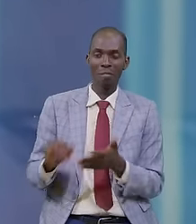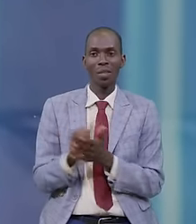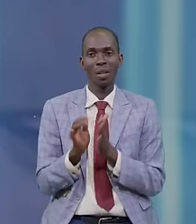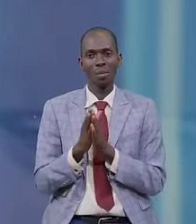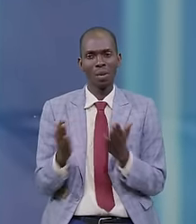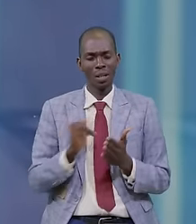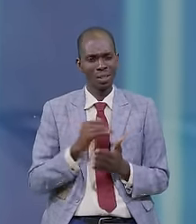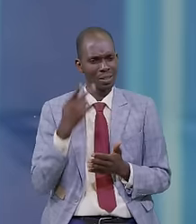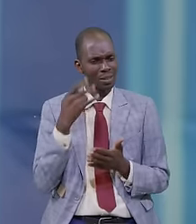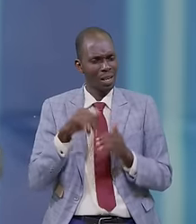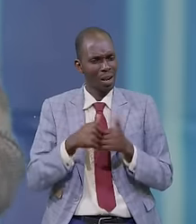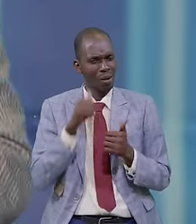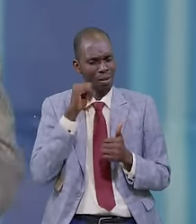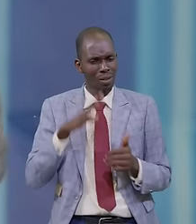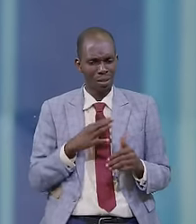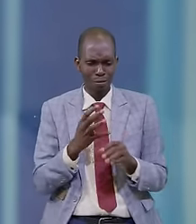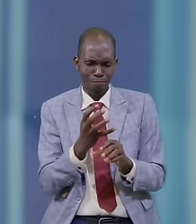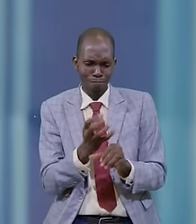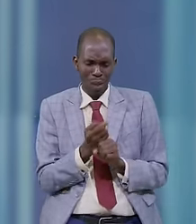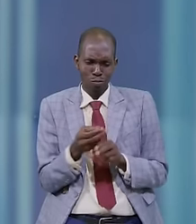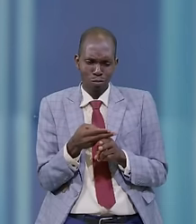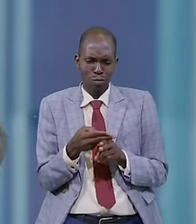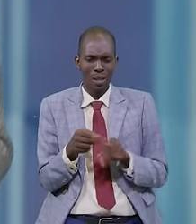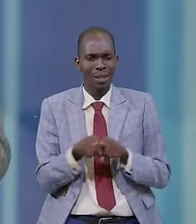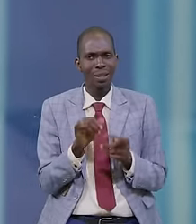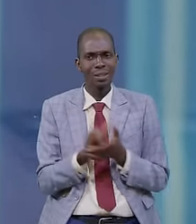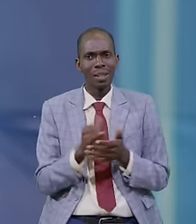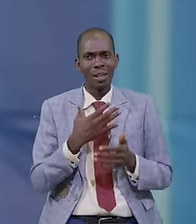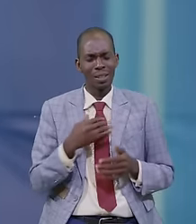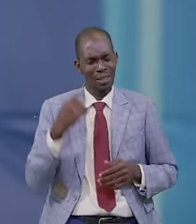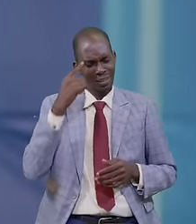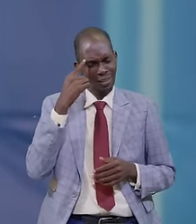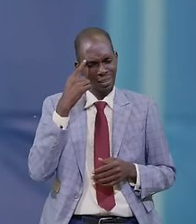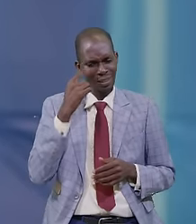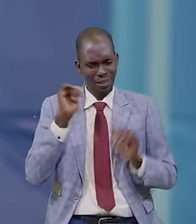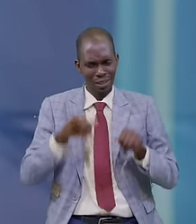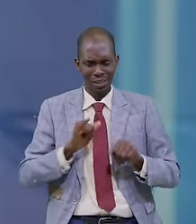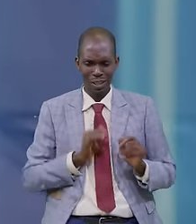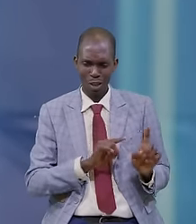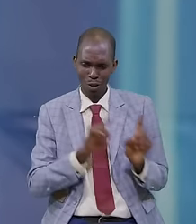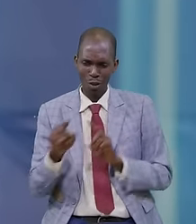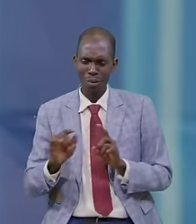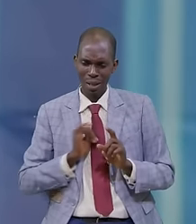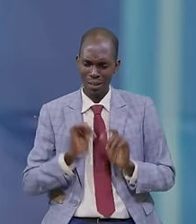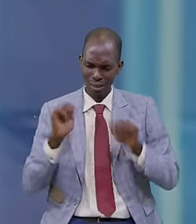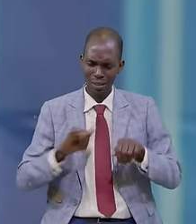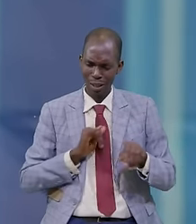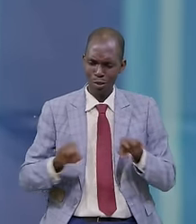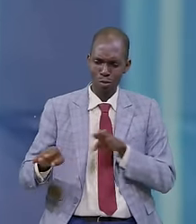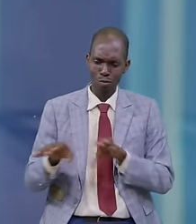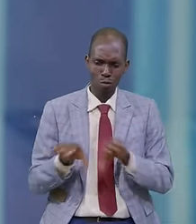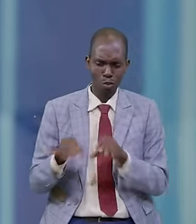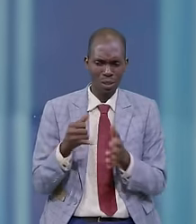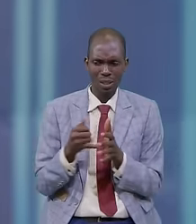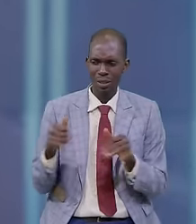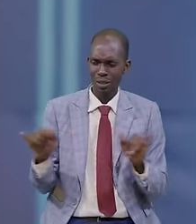that. And I asked myself, can I come up? Even though I wrote the book and give the summary like that. And God said,